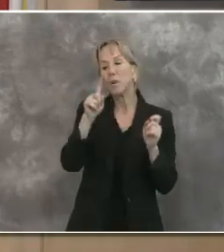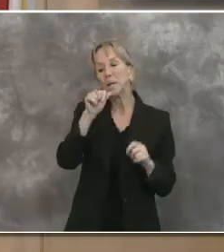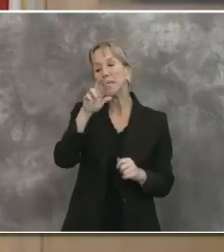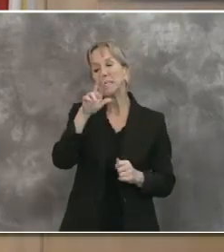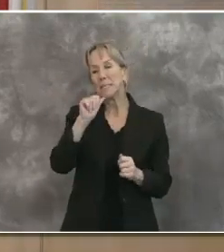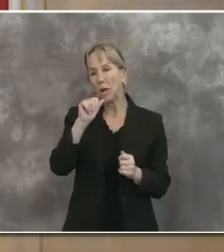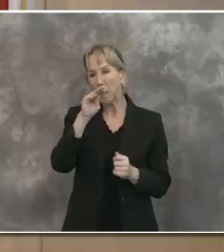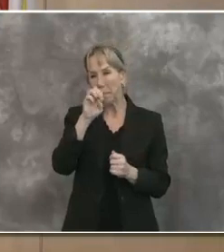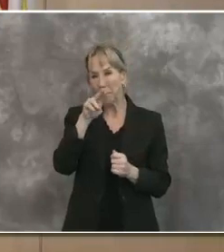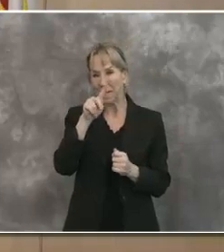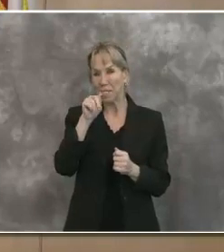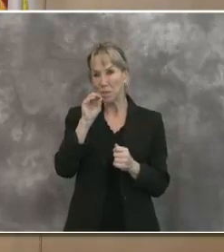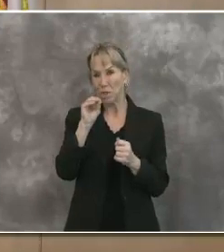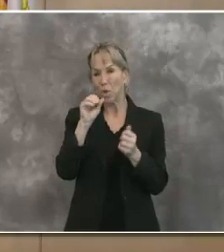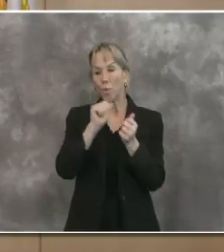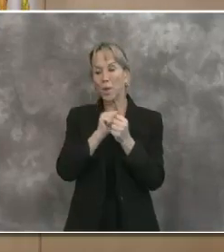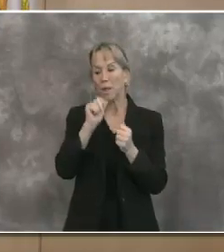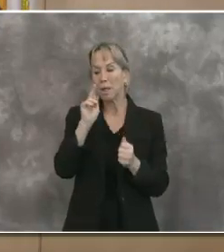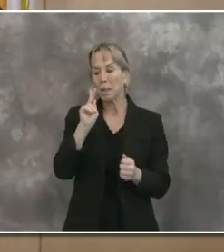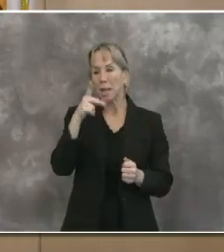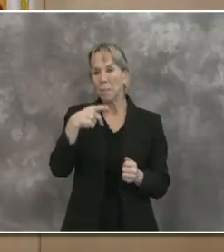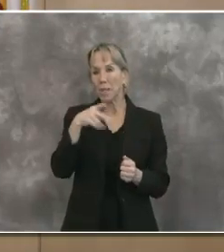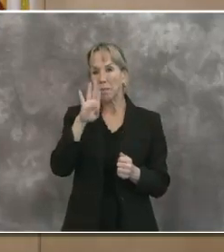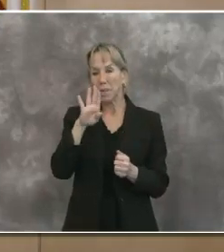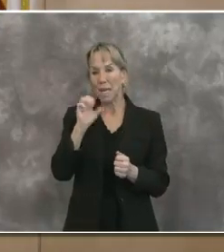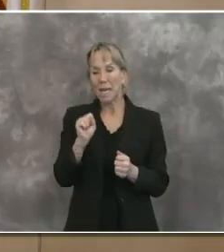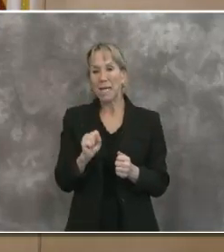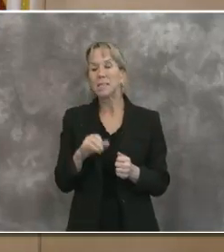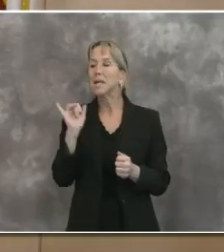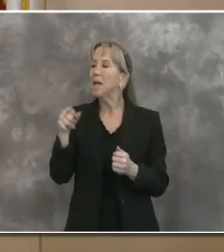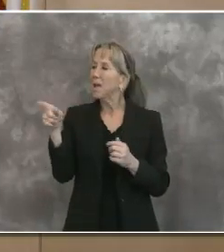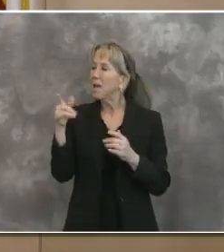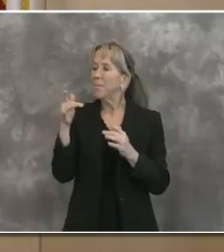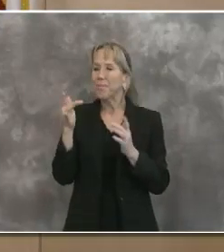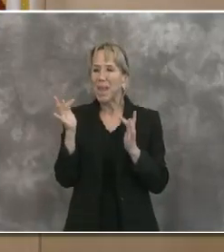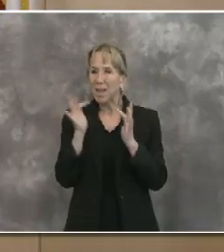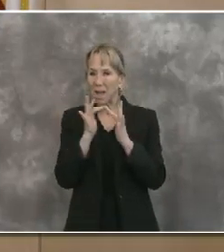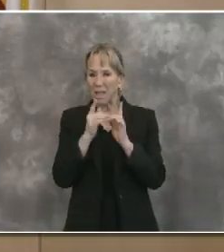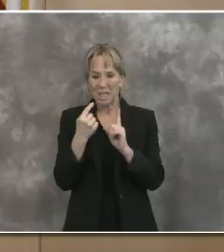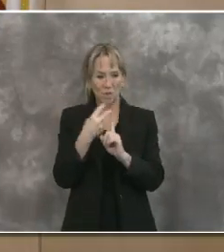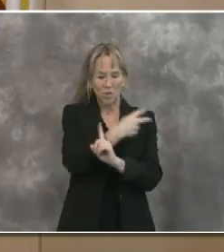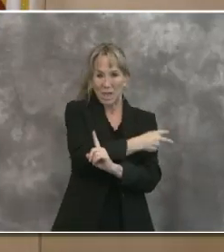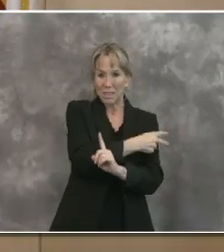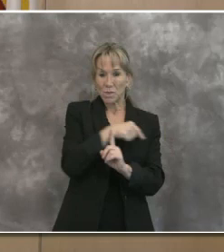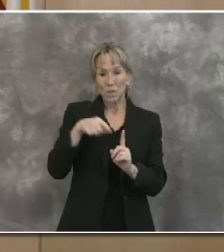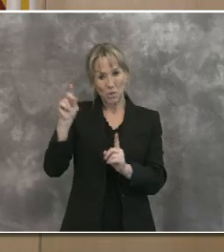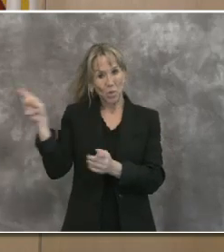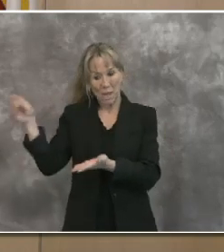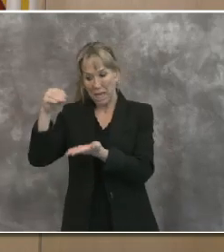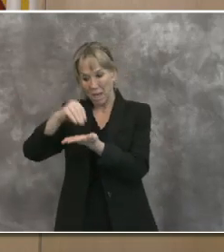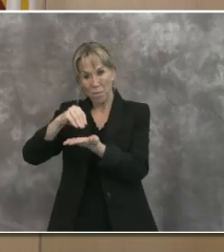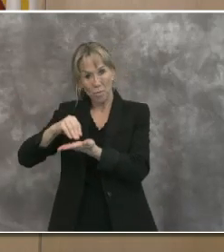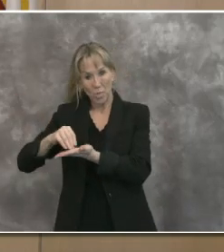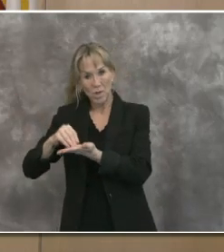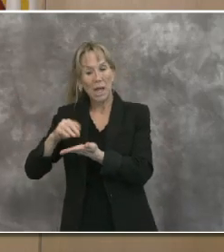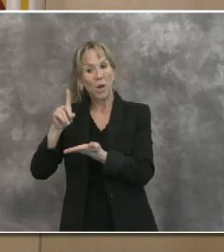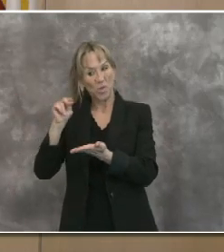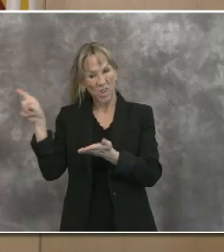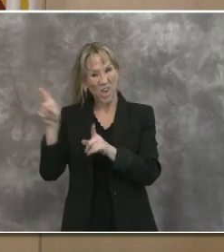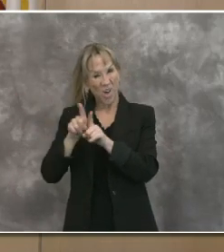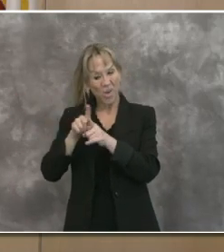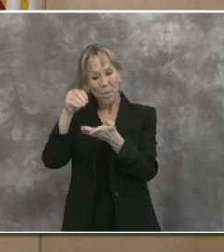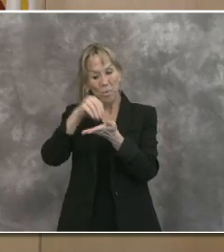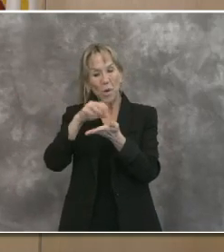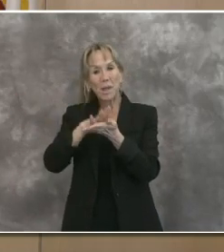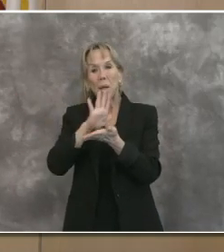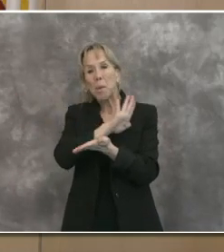KPBS. Are the contact tracers logging where and how people believe they may have become infected? And if so, what has